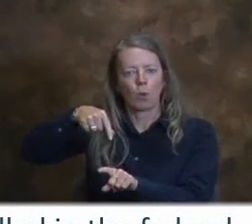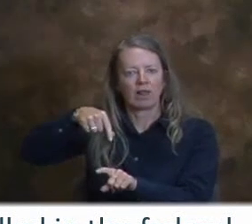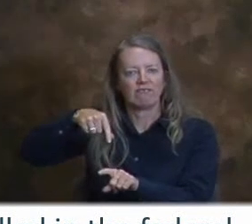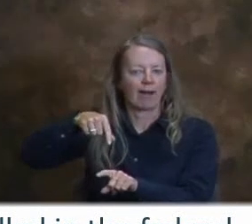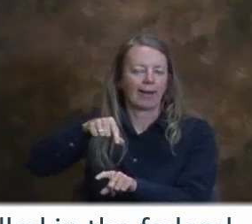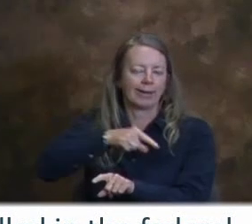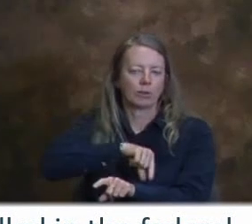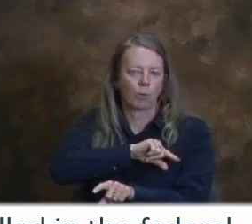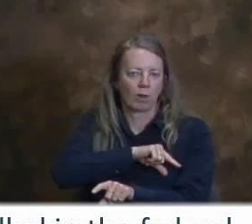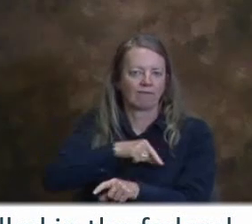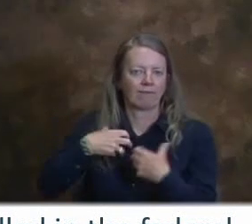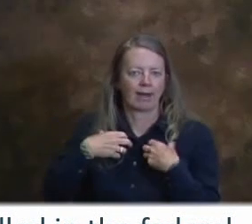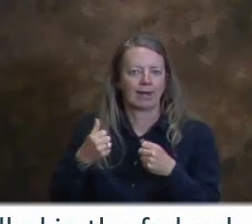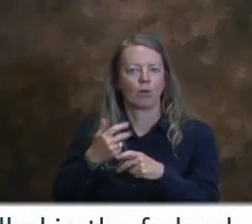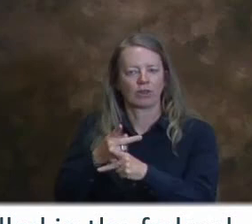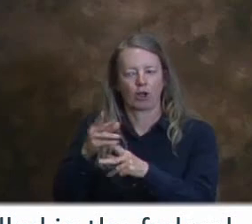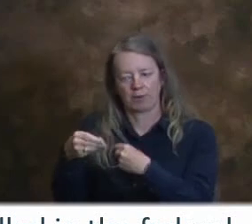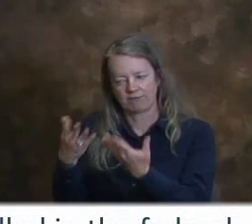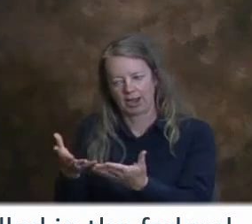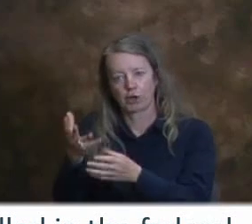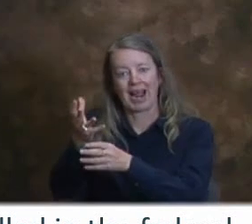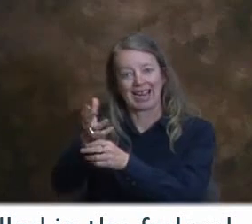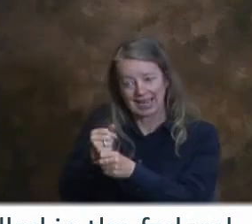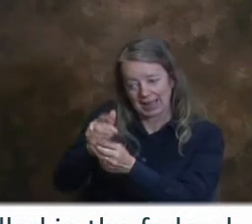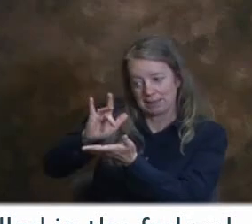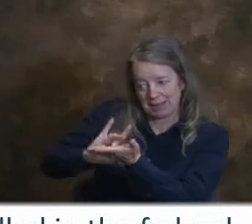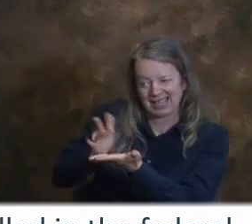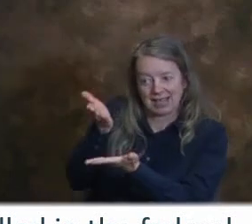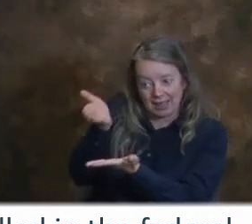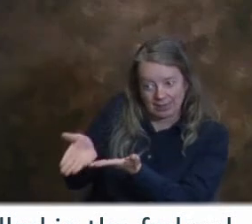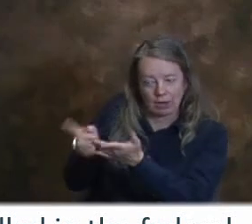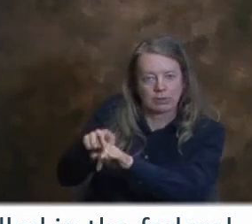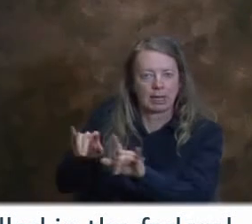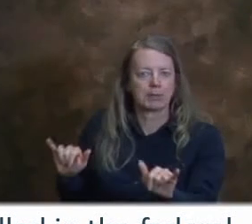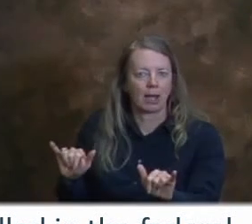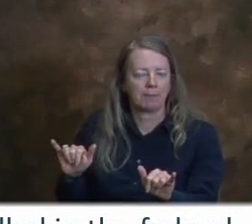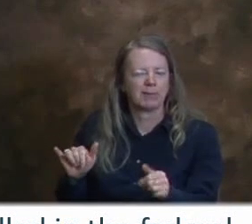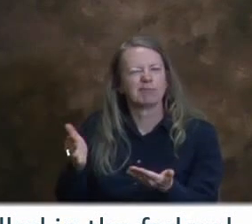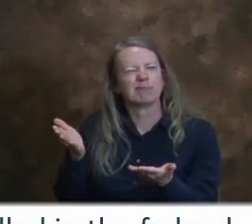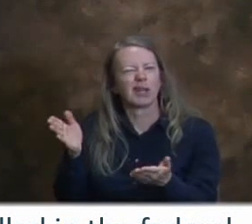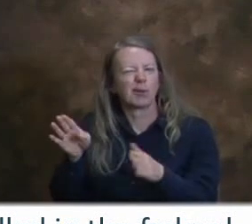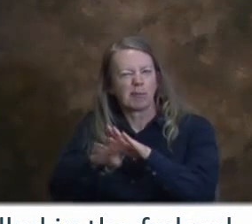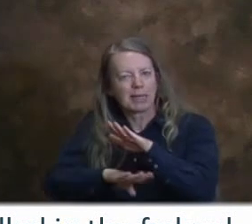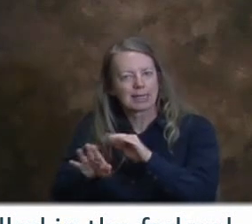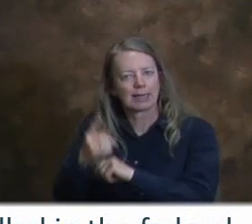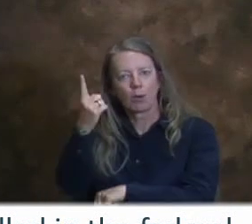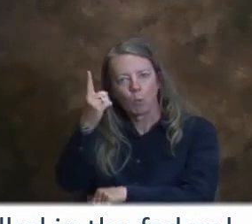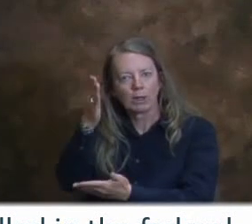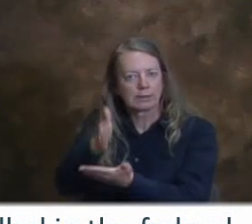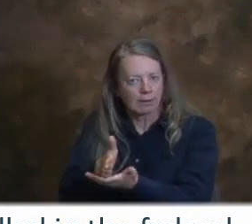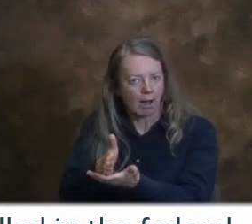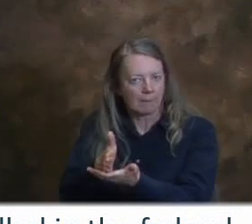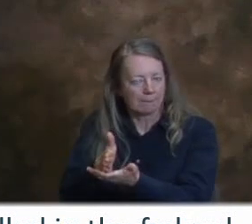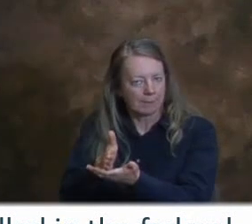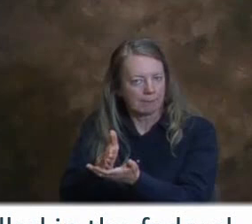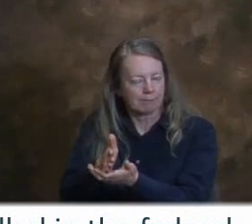have their prescription filled at that site. So it's essentially building a one-stop shop for folks